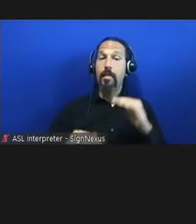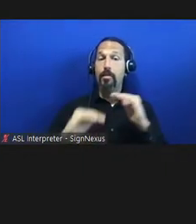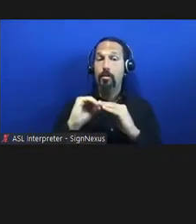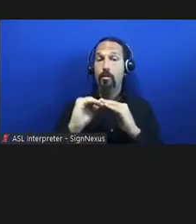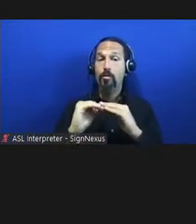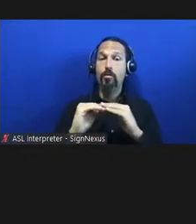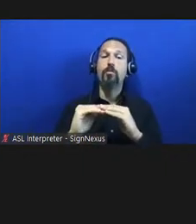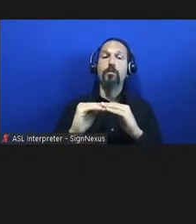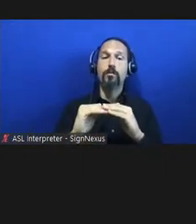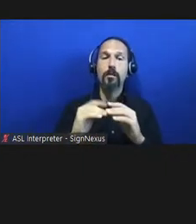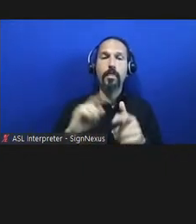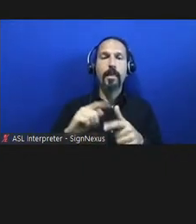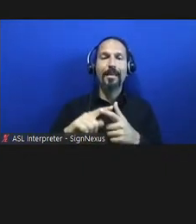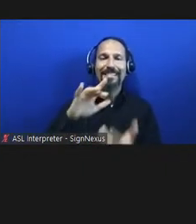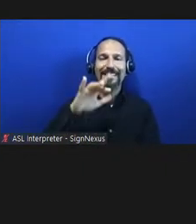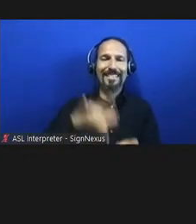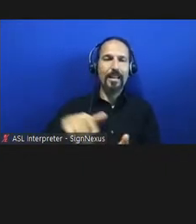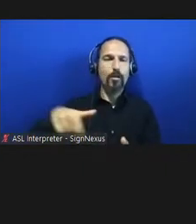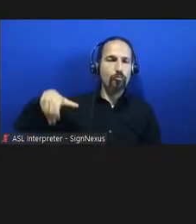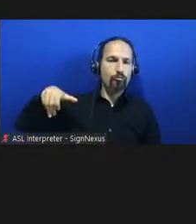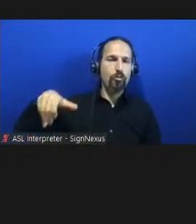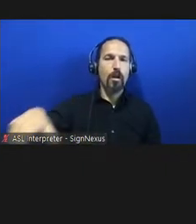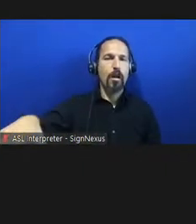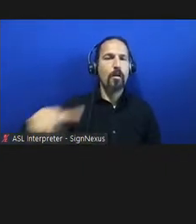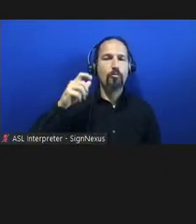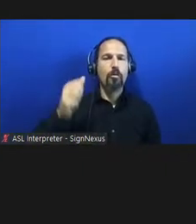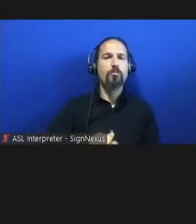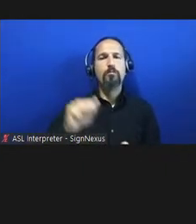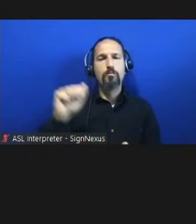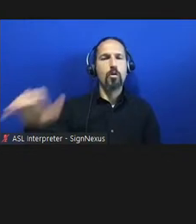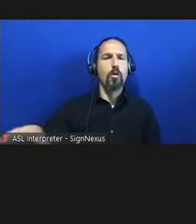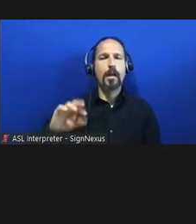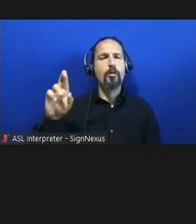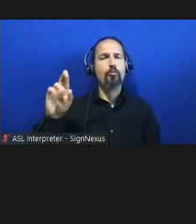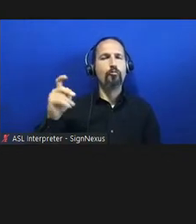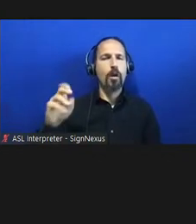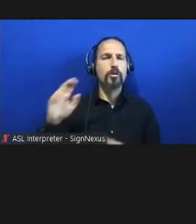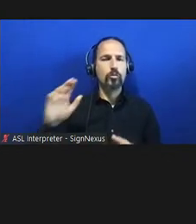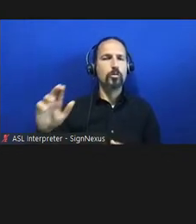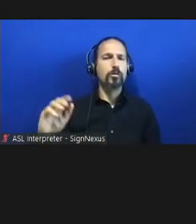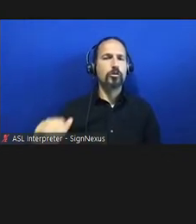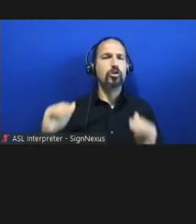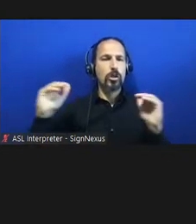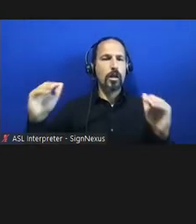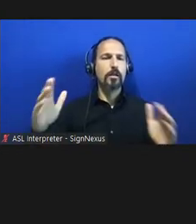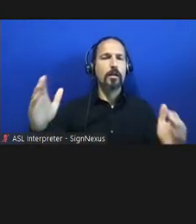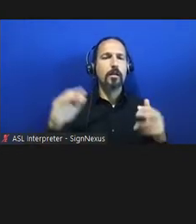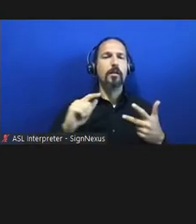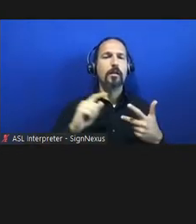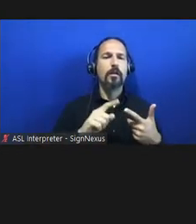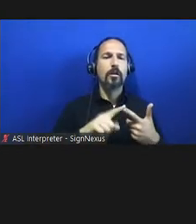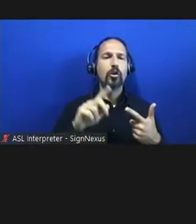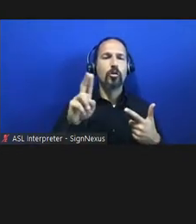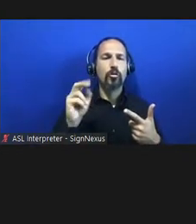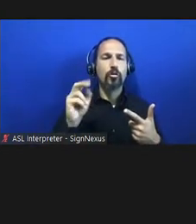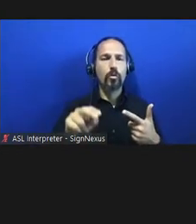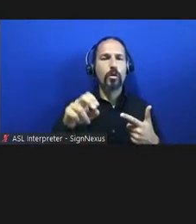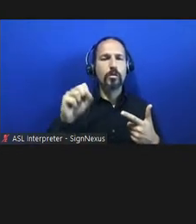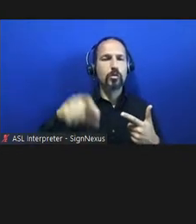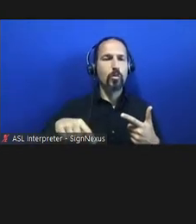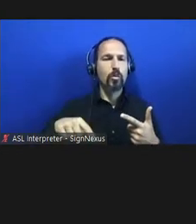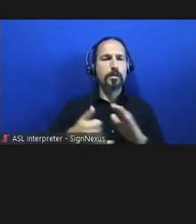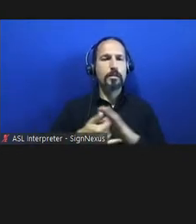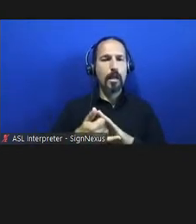reached the center handrail will be removed and the Riser will be adjusted at Union Square subway station and flushing in Main Street